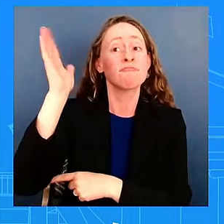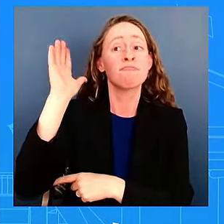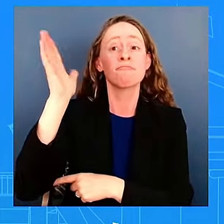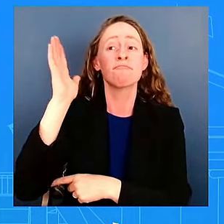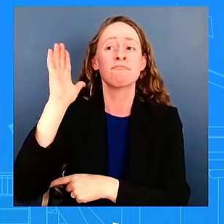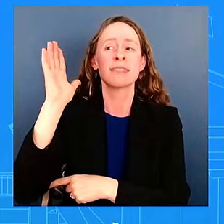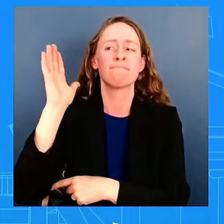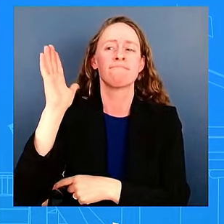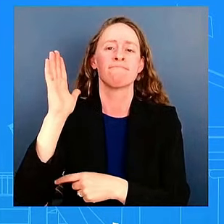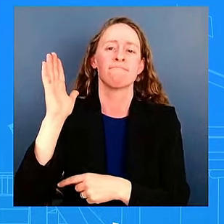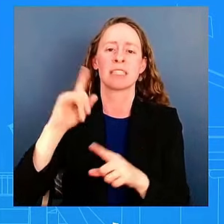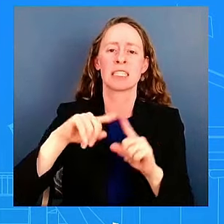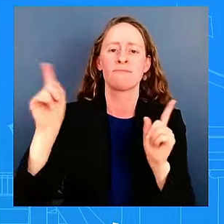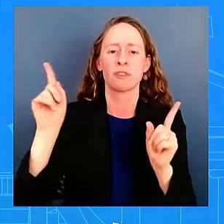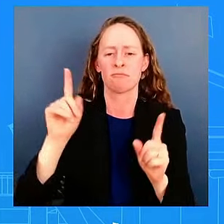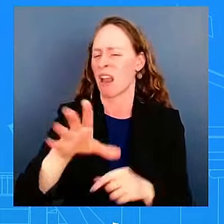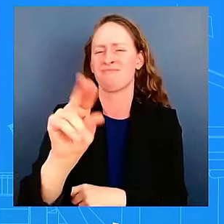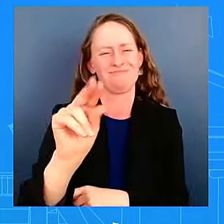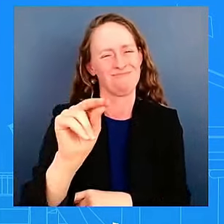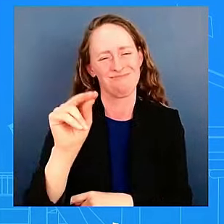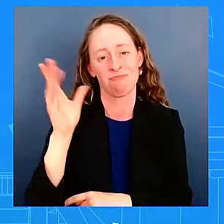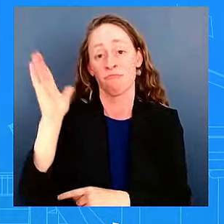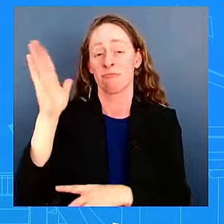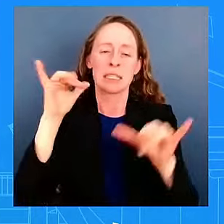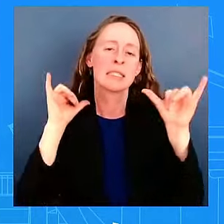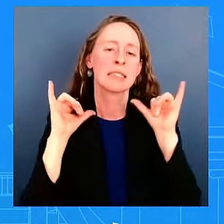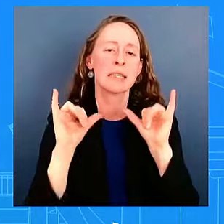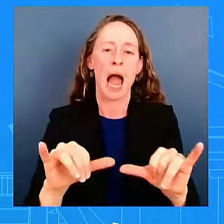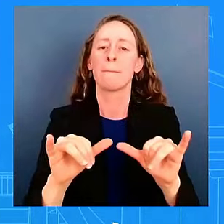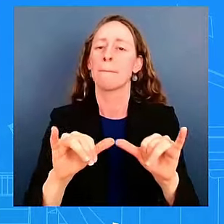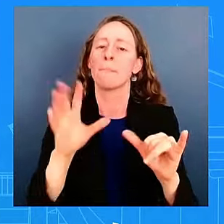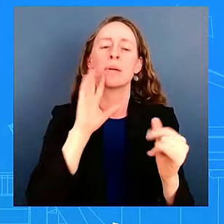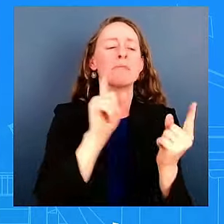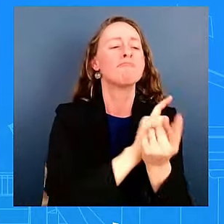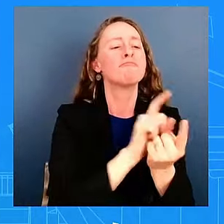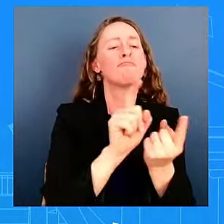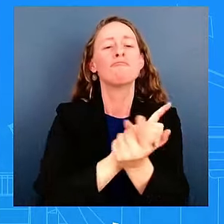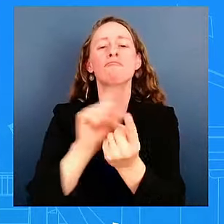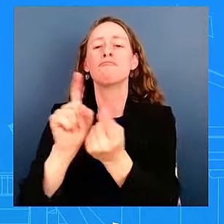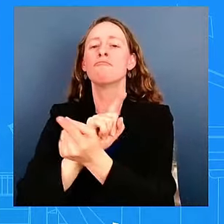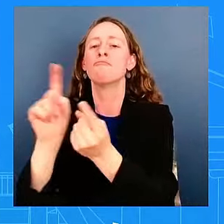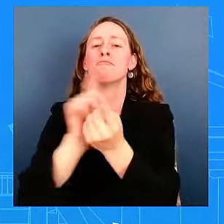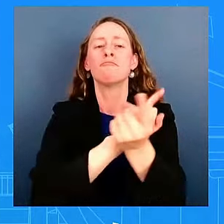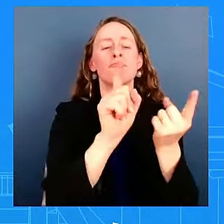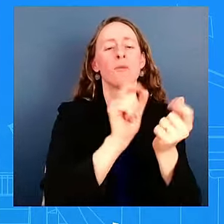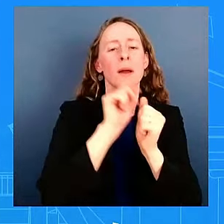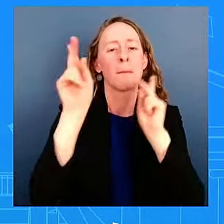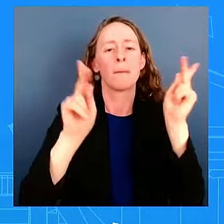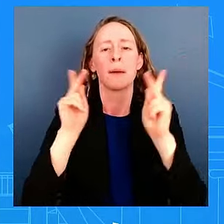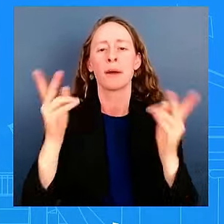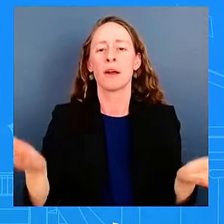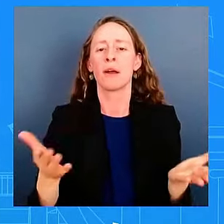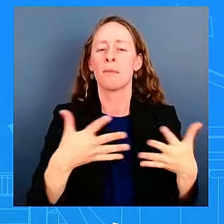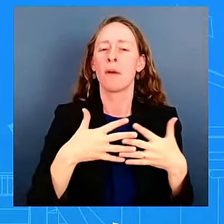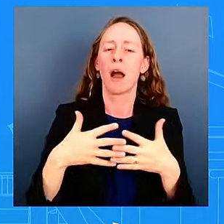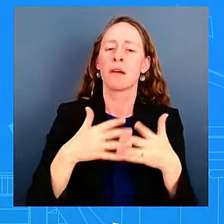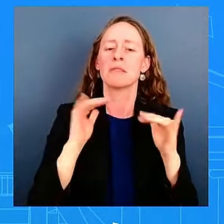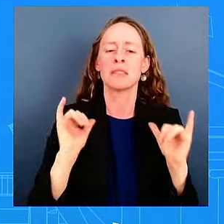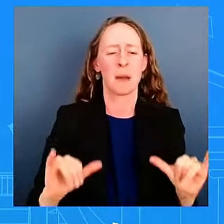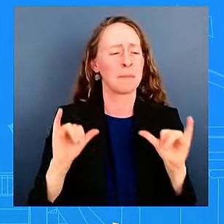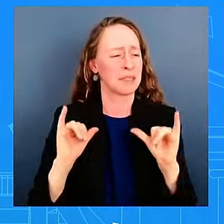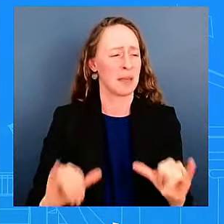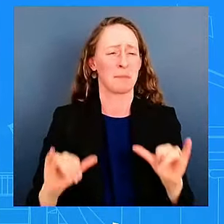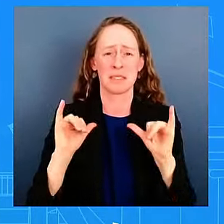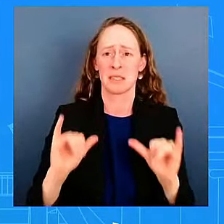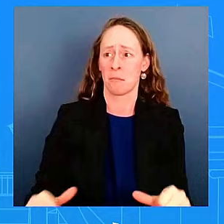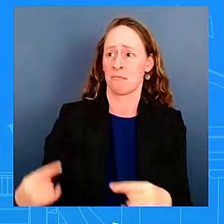see in the next upcoming days, upcoming weeks. Nothing different than what he's done in the last almost 4 years. And lay out his agenda.